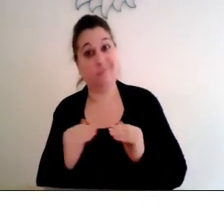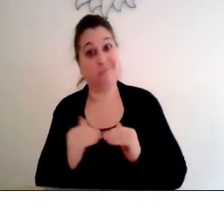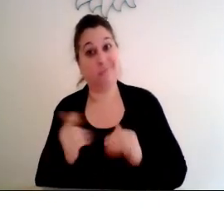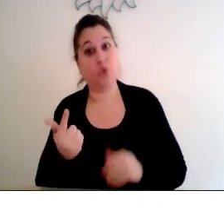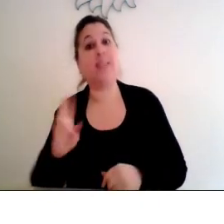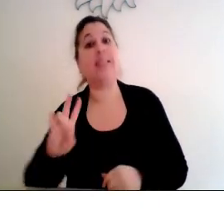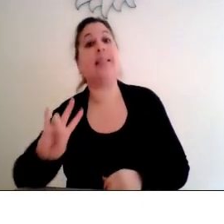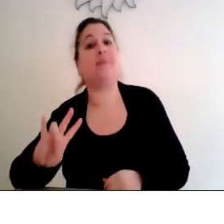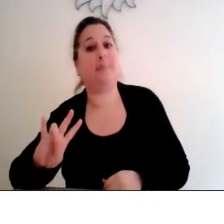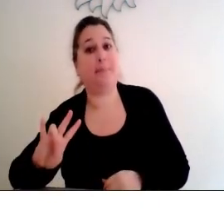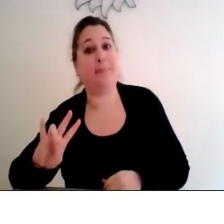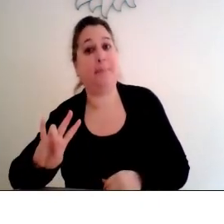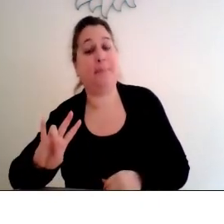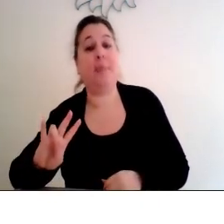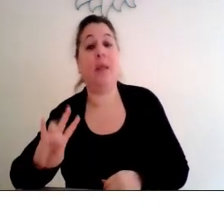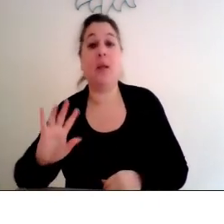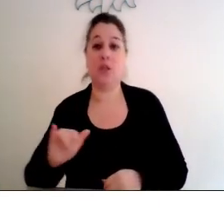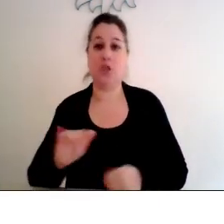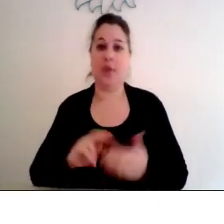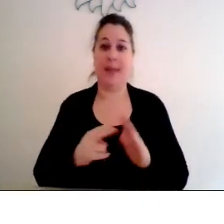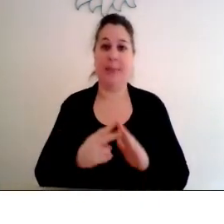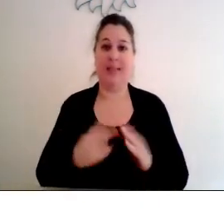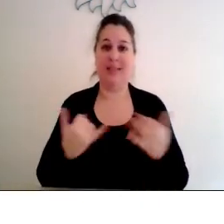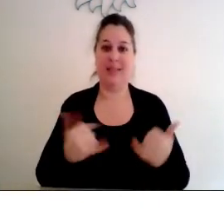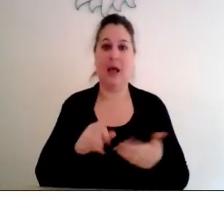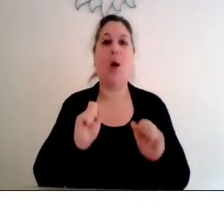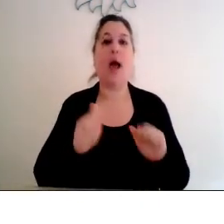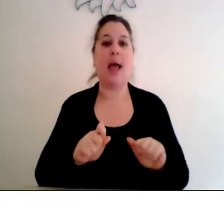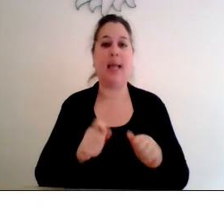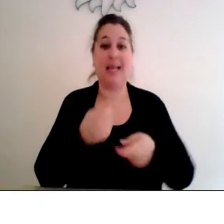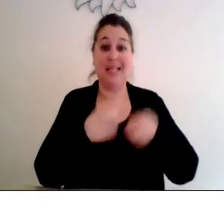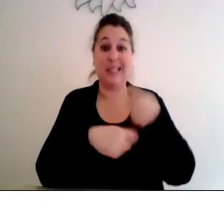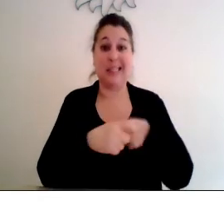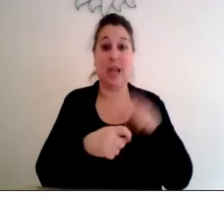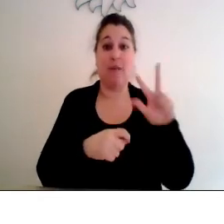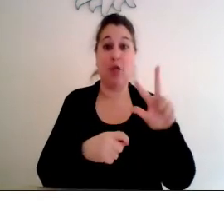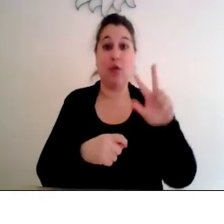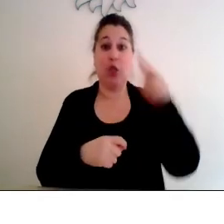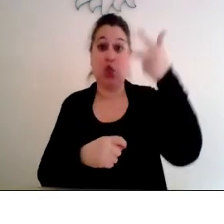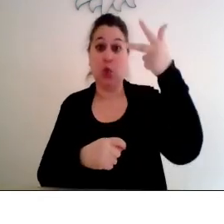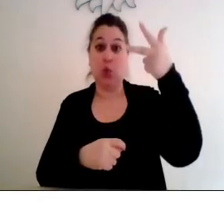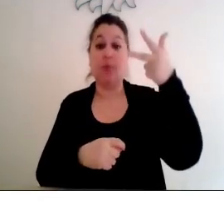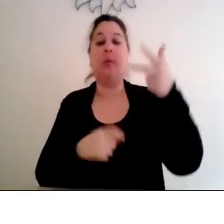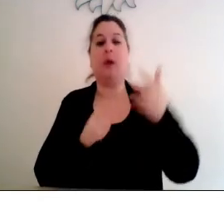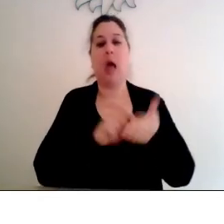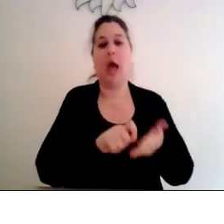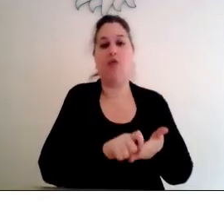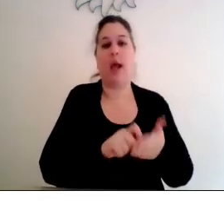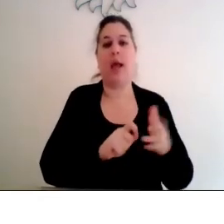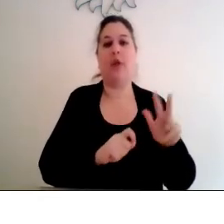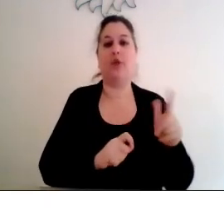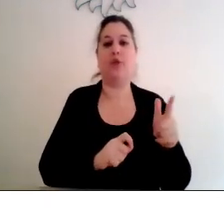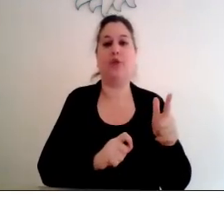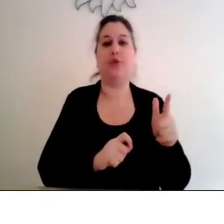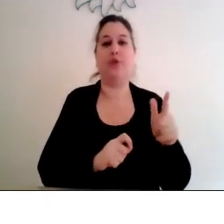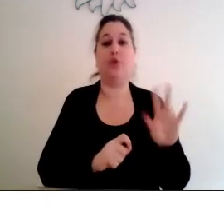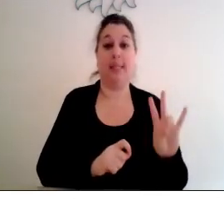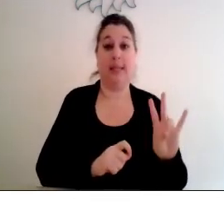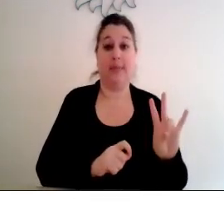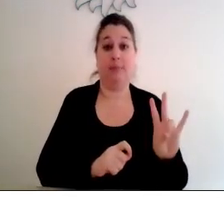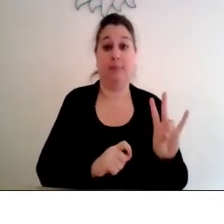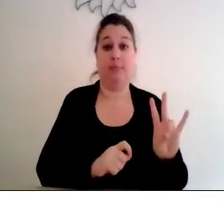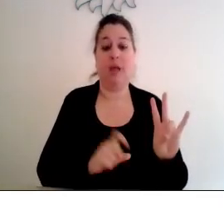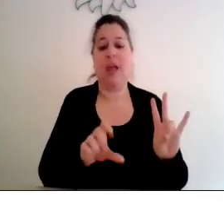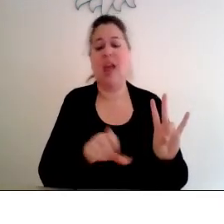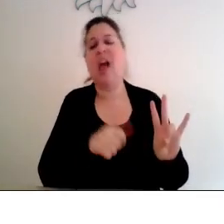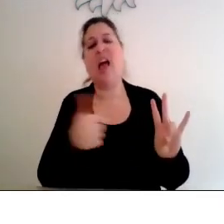that makes 27 here. Then I got to bring down everything else. Oops. Plus 8